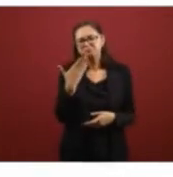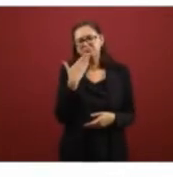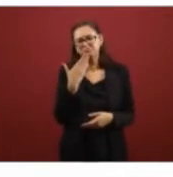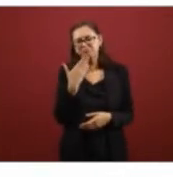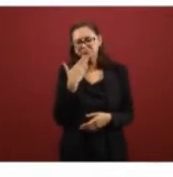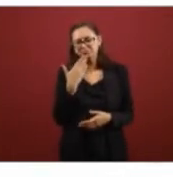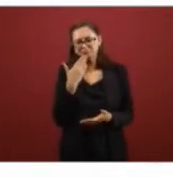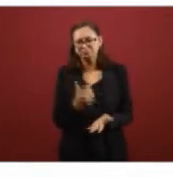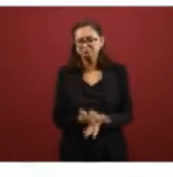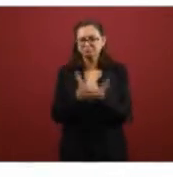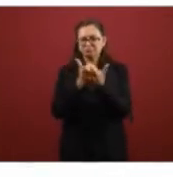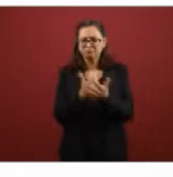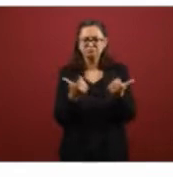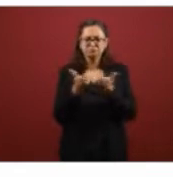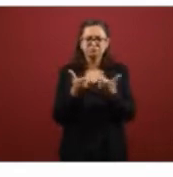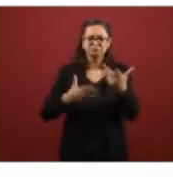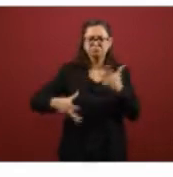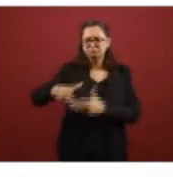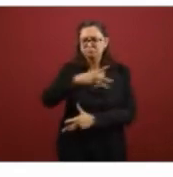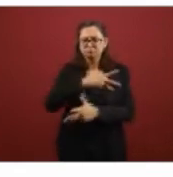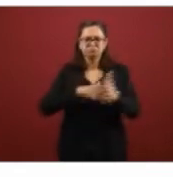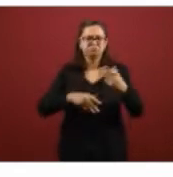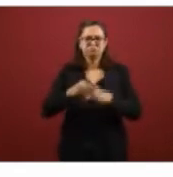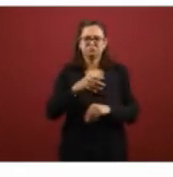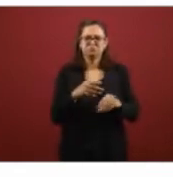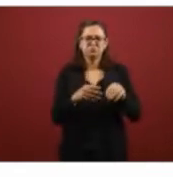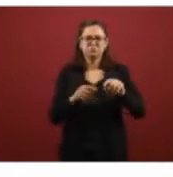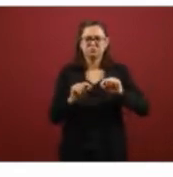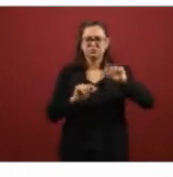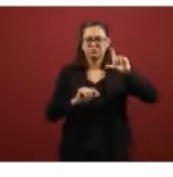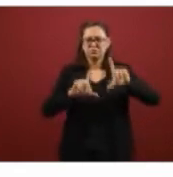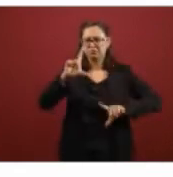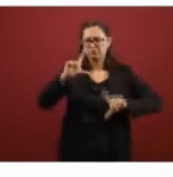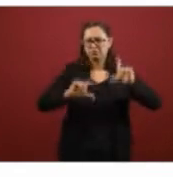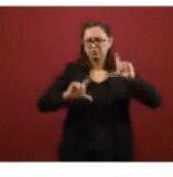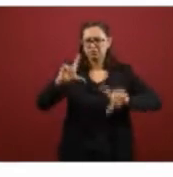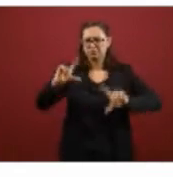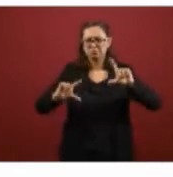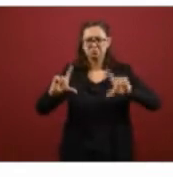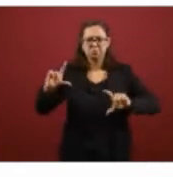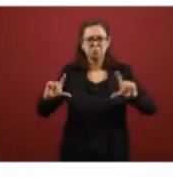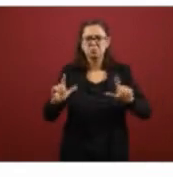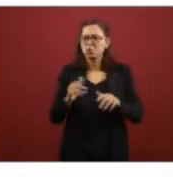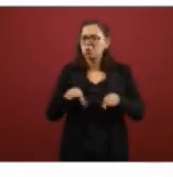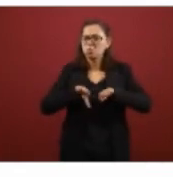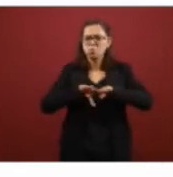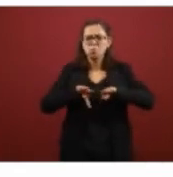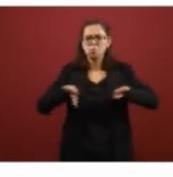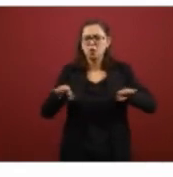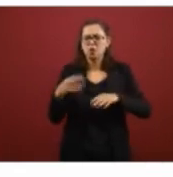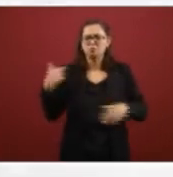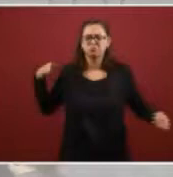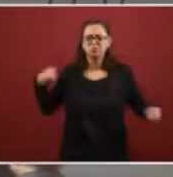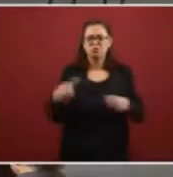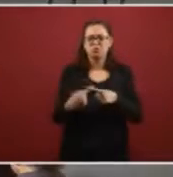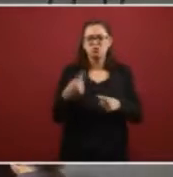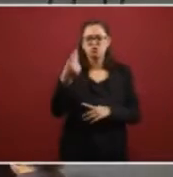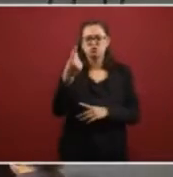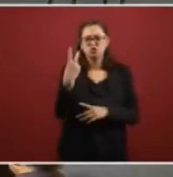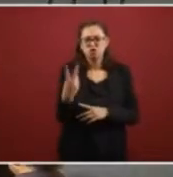have generic prices, there hasn't been very much change in the last 2 months.